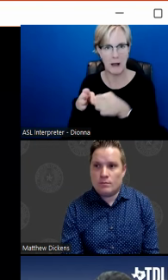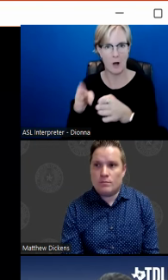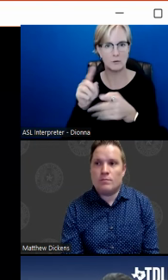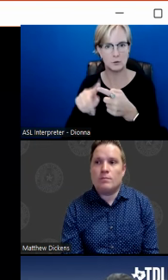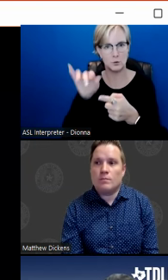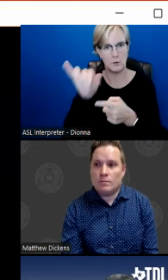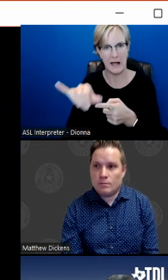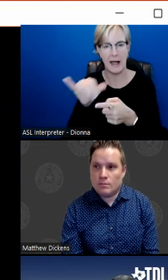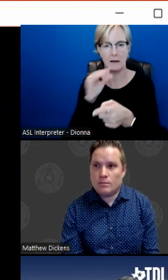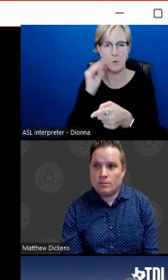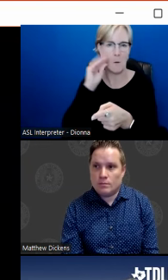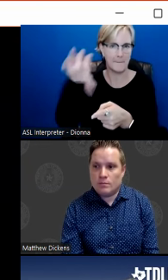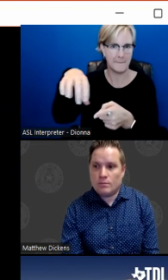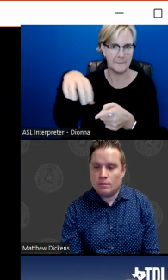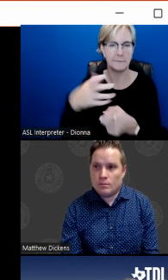that dwelling unit.